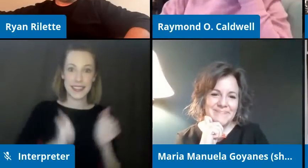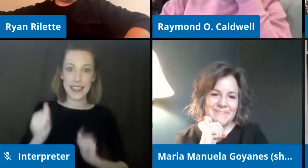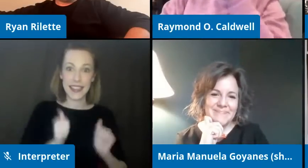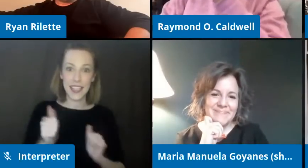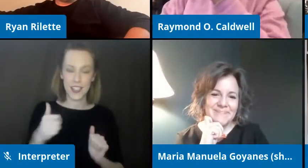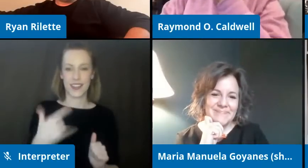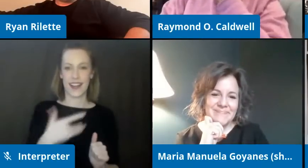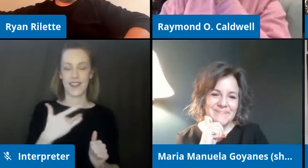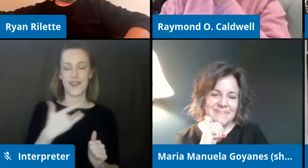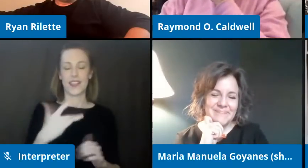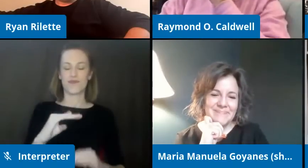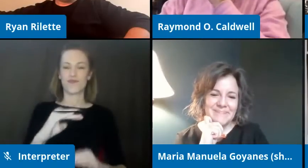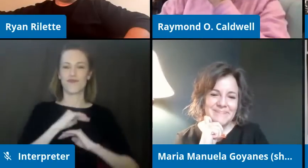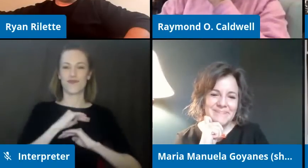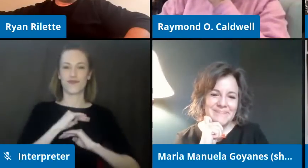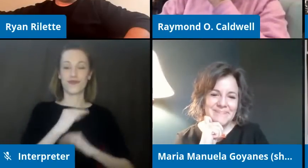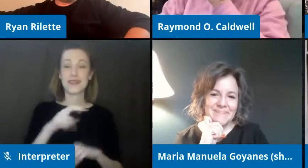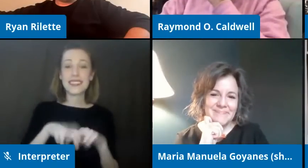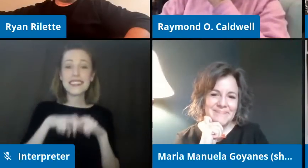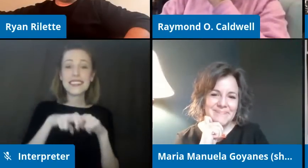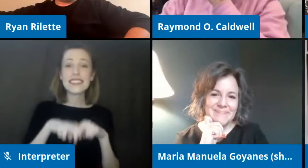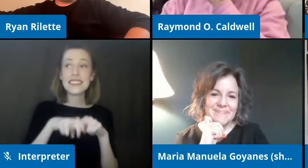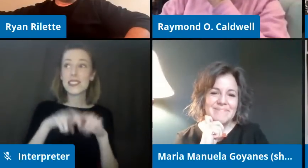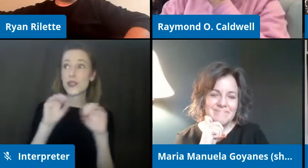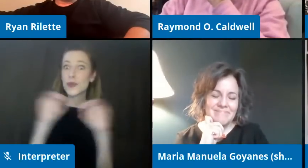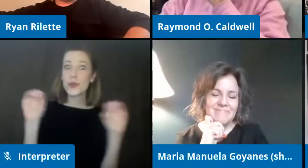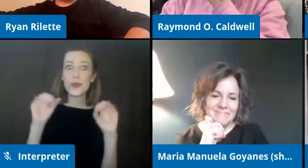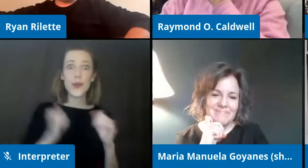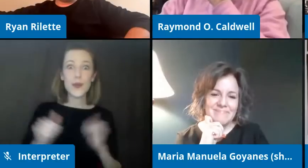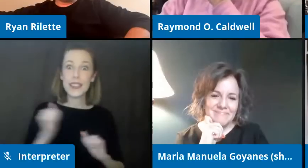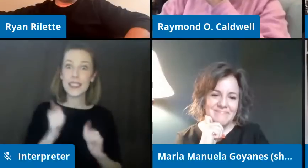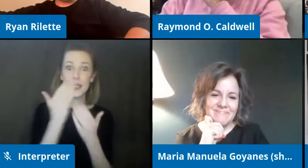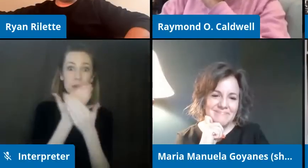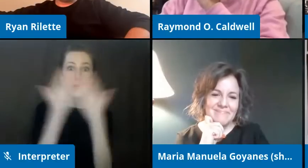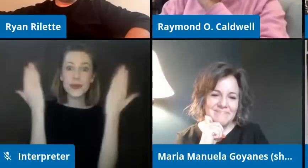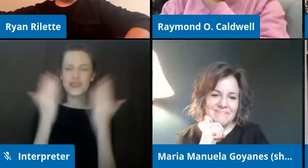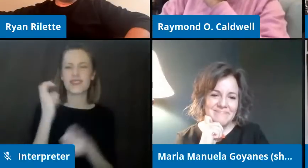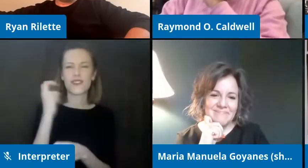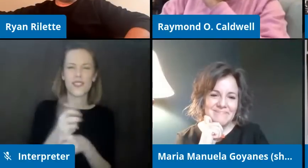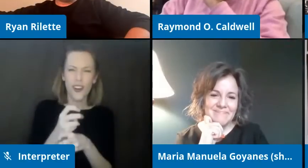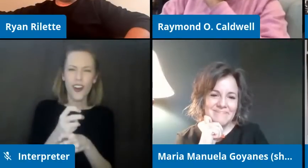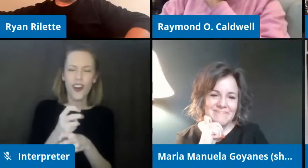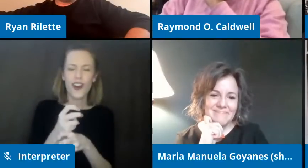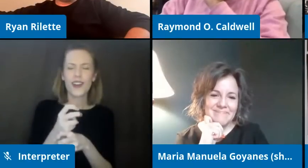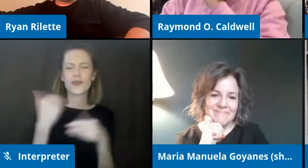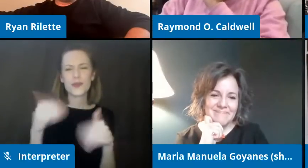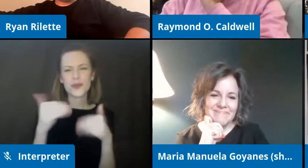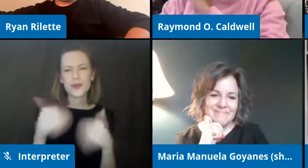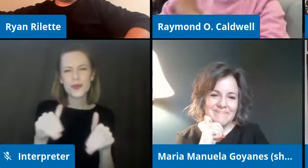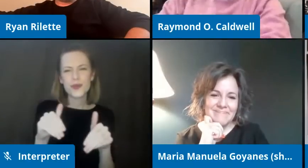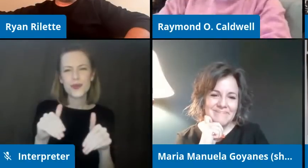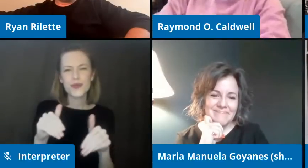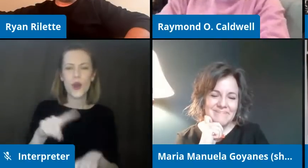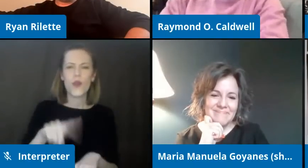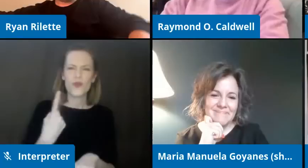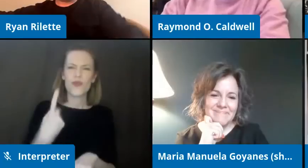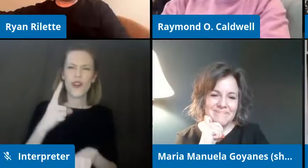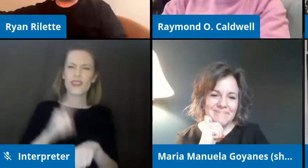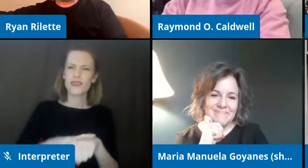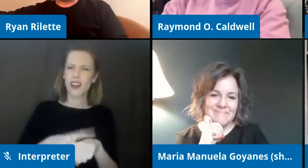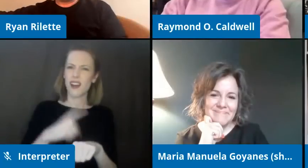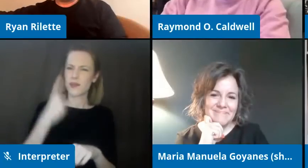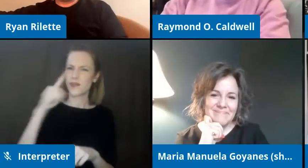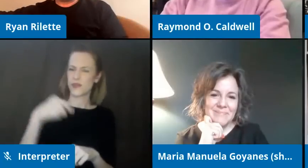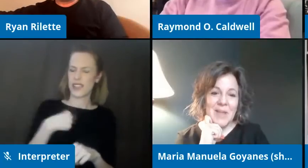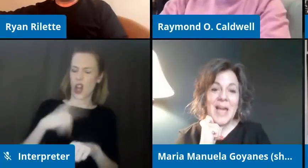theater is so hard. This is the longest I have spent without my fanny